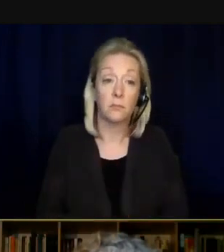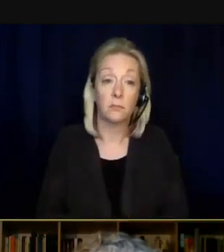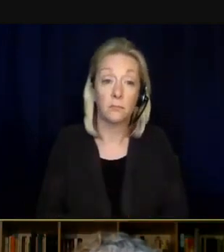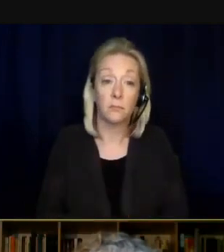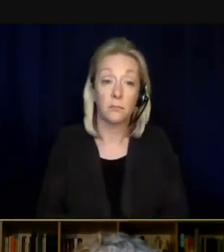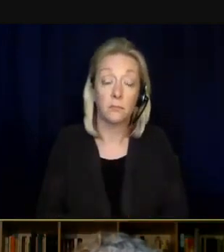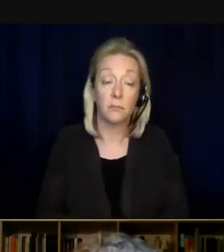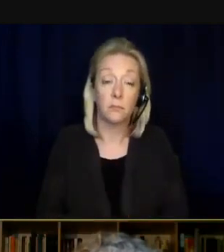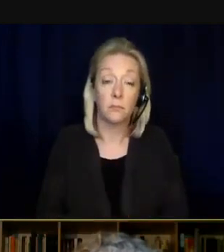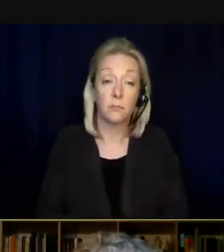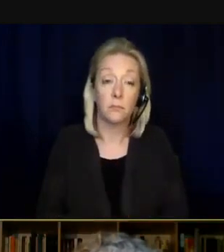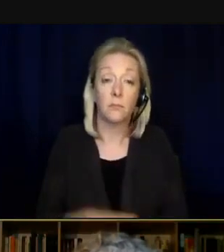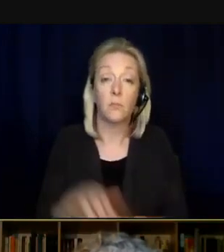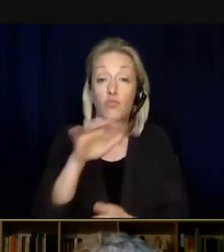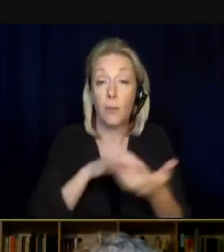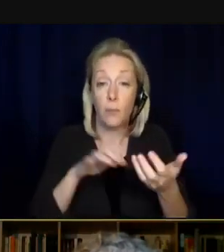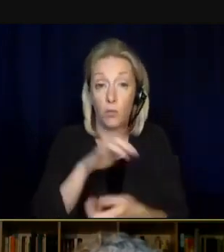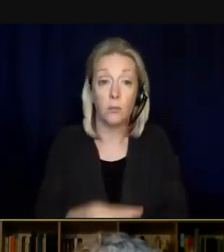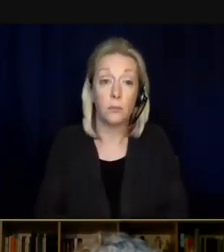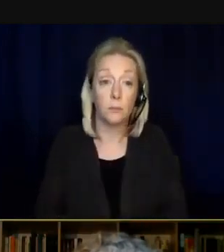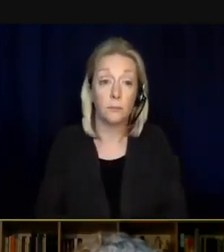that. Scramble again.